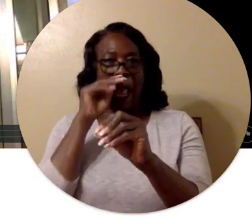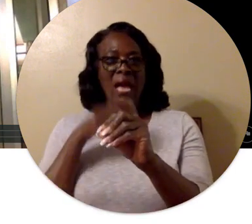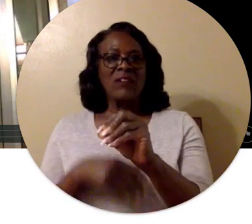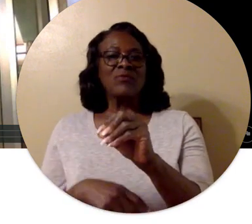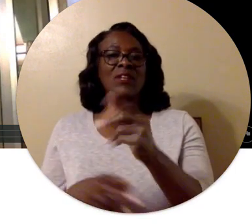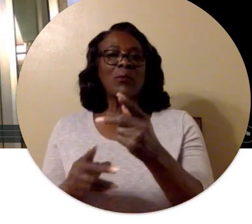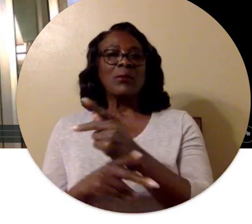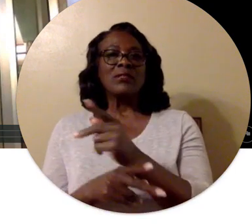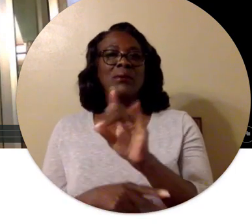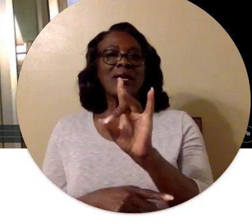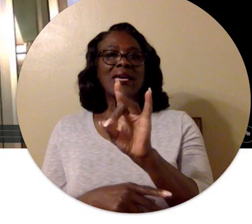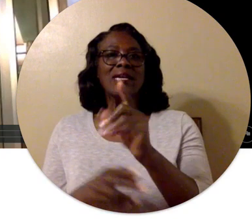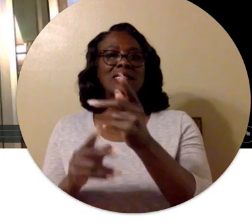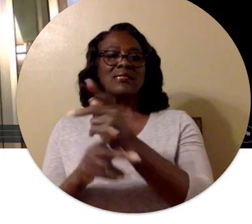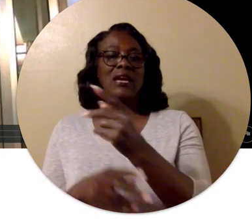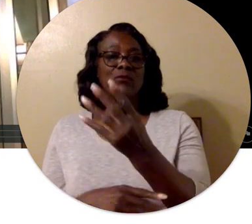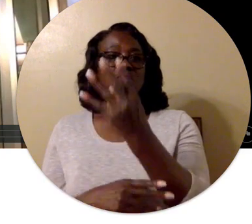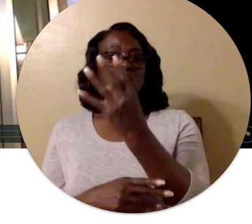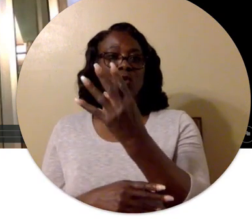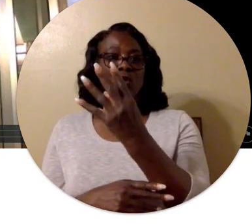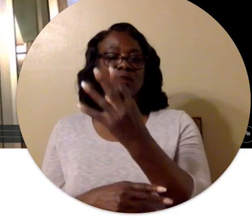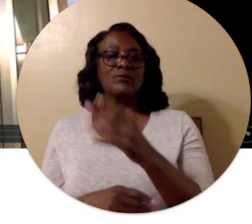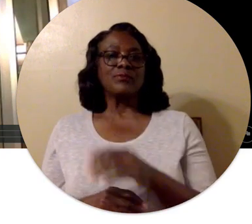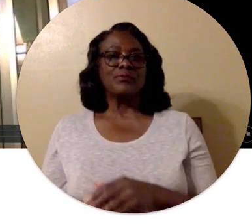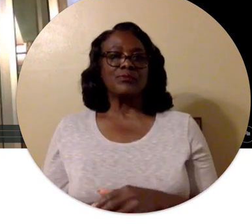times 4. So I've got 80